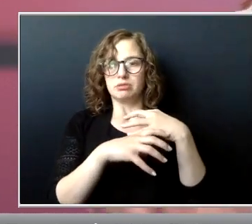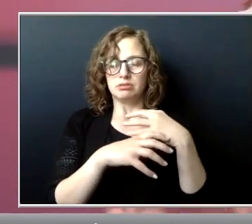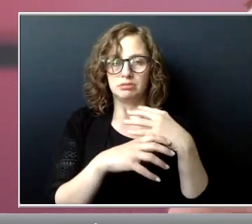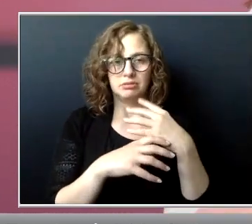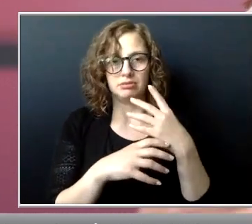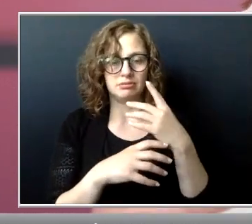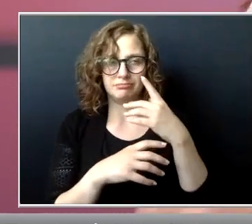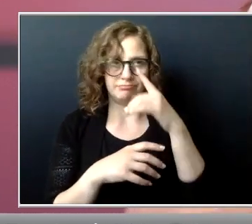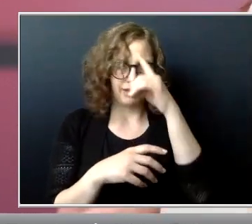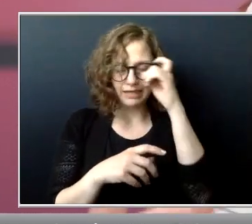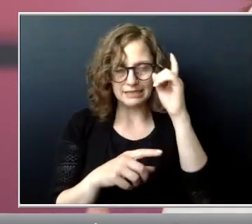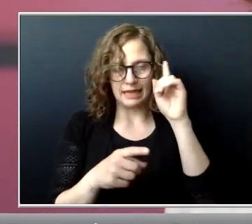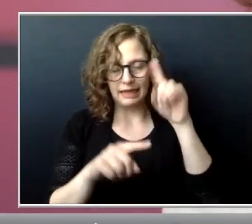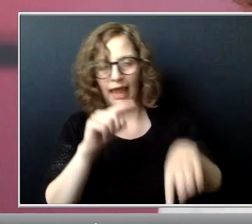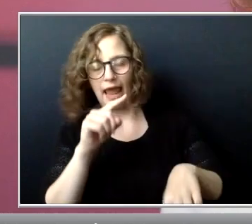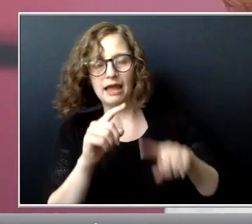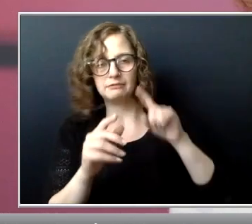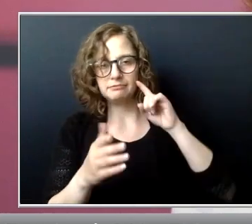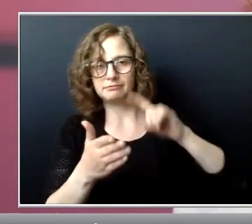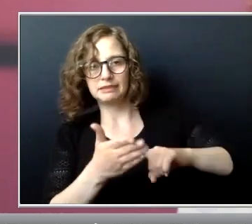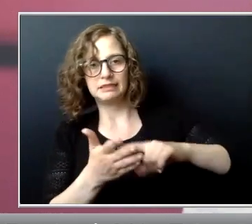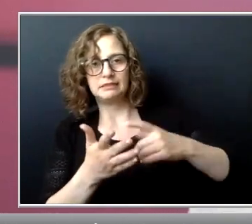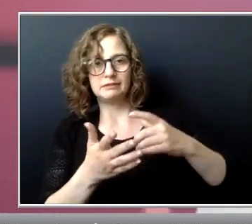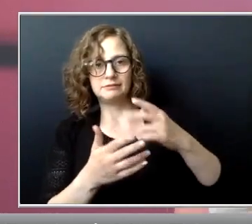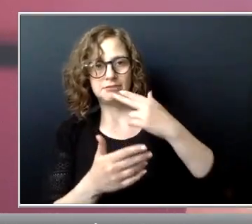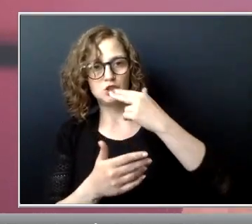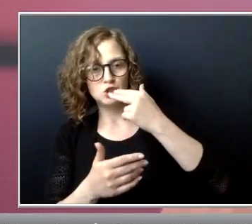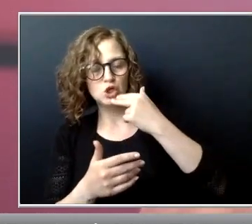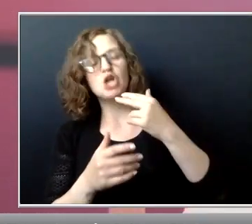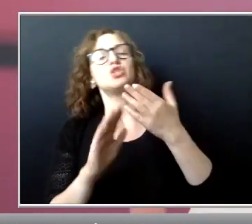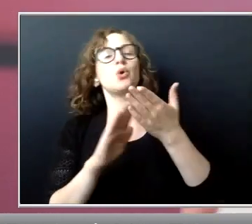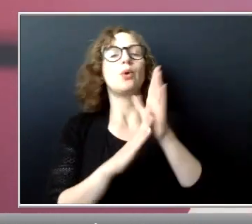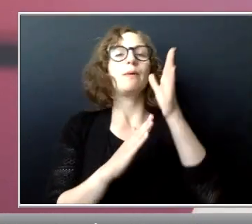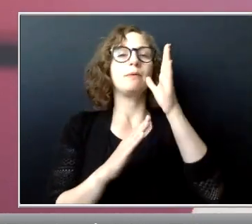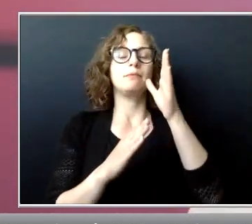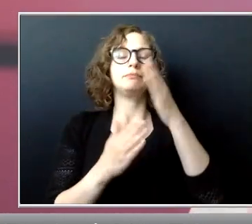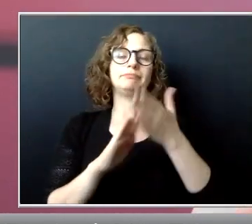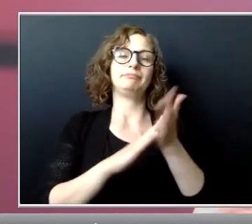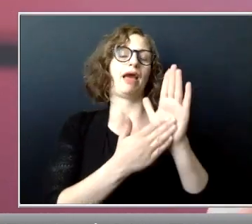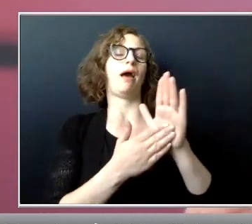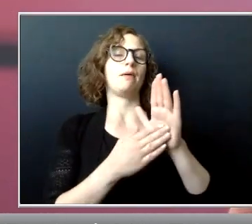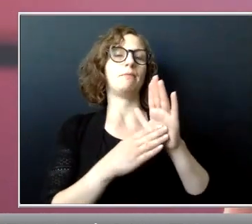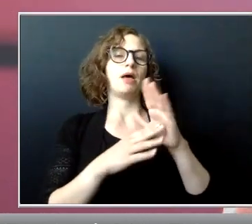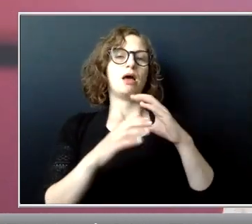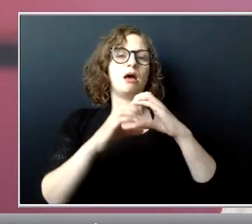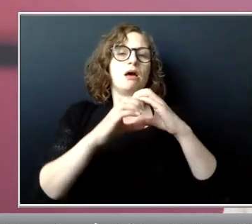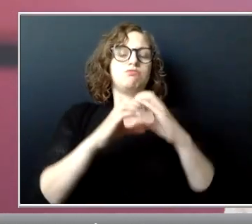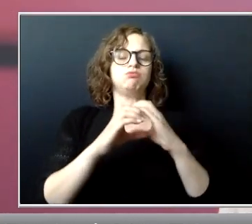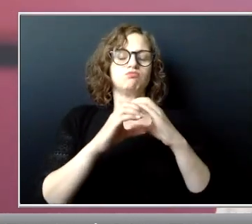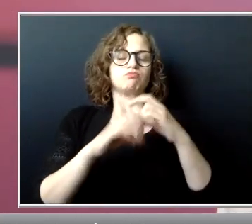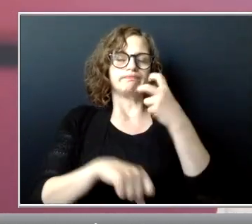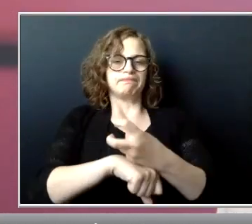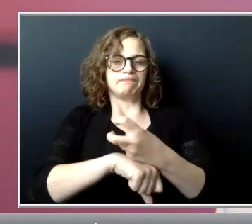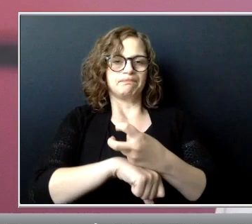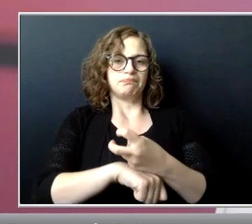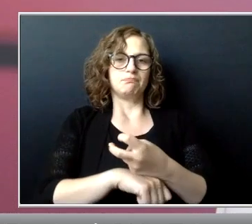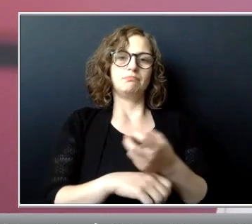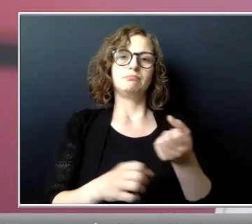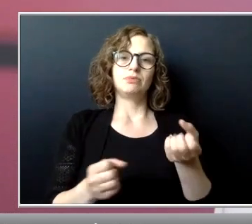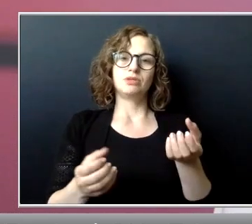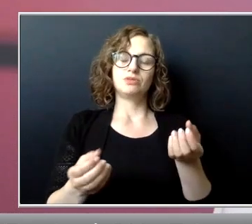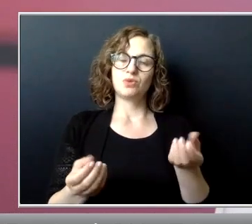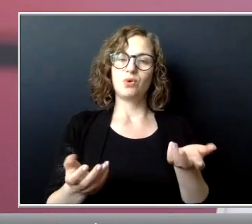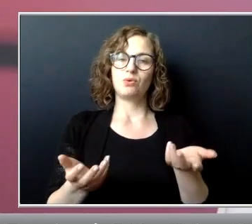and stiffens, and so it can't function. So the blood vessels themselves become dysfunctional, and the very vascular organ that the heart